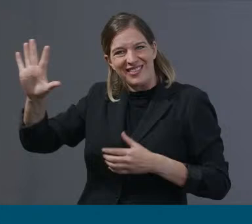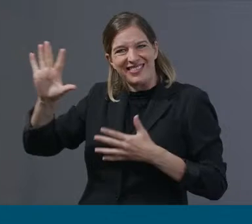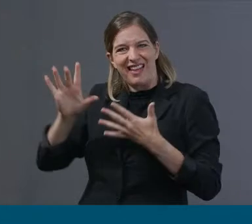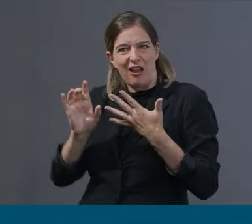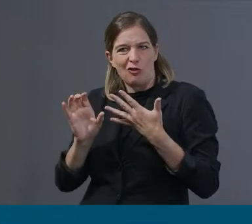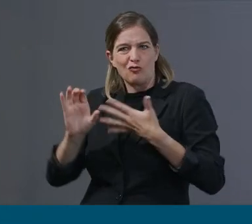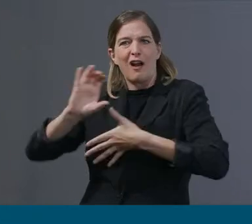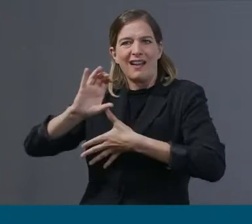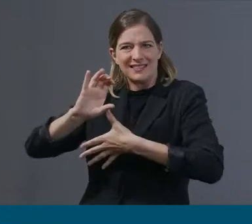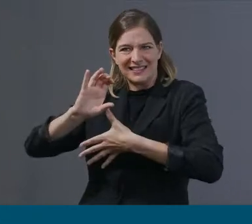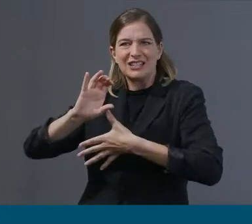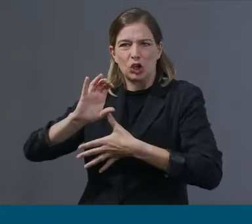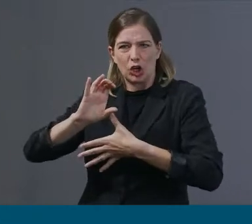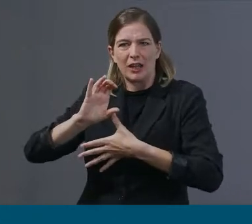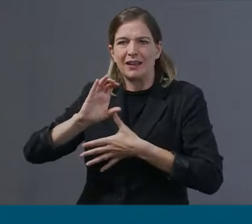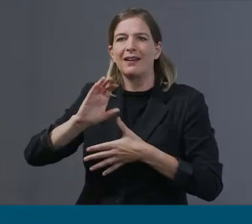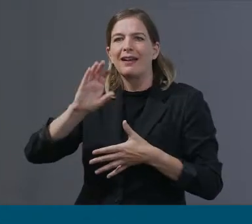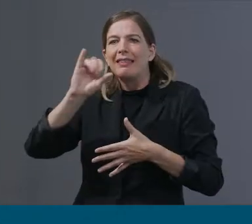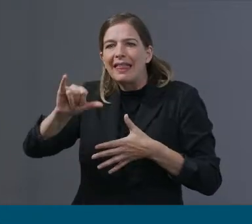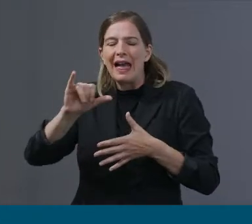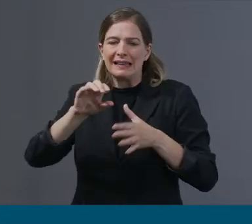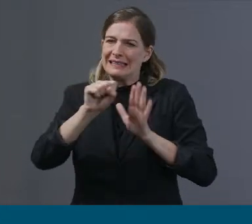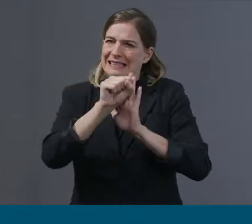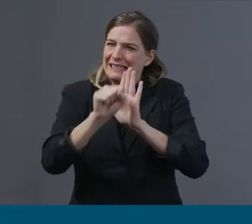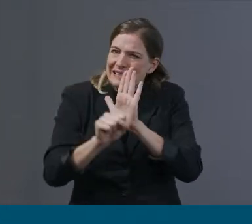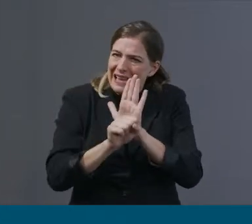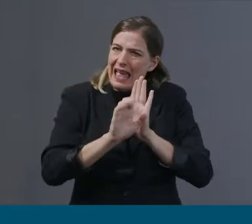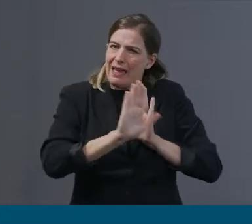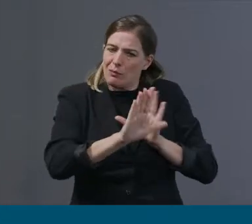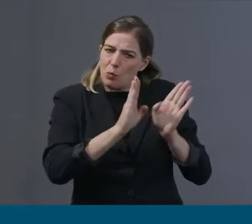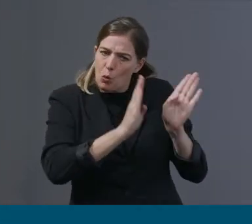preparedness activities.